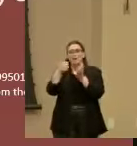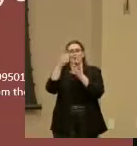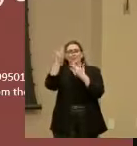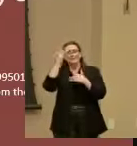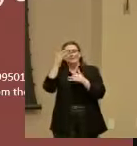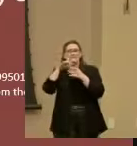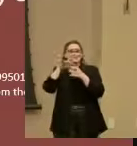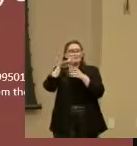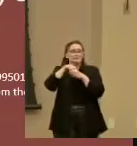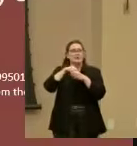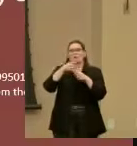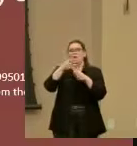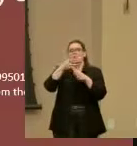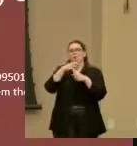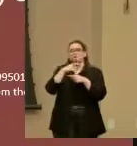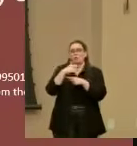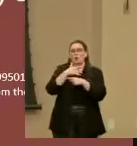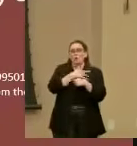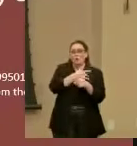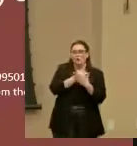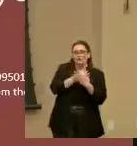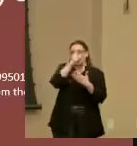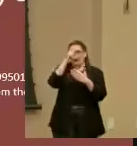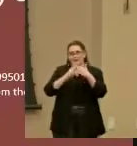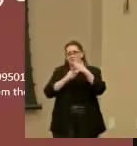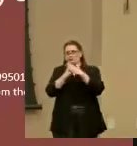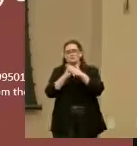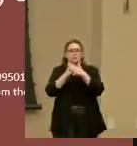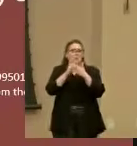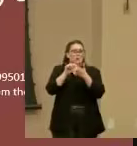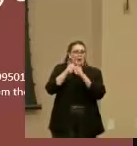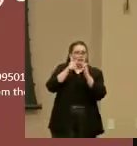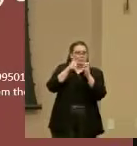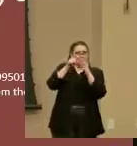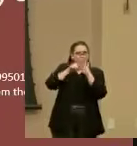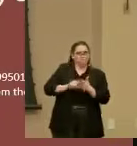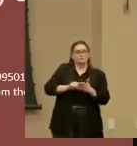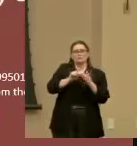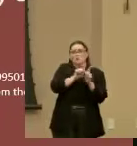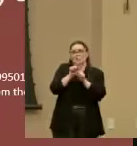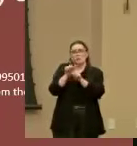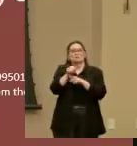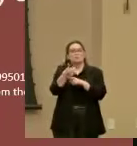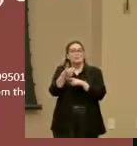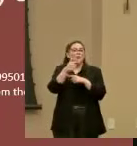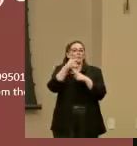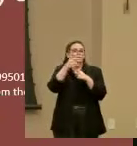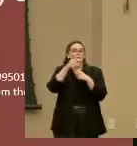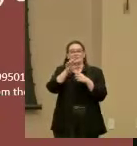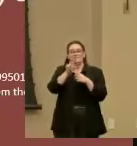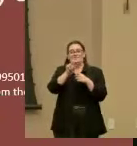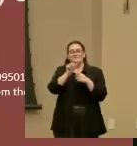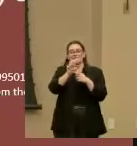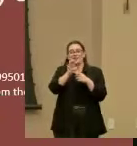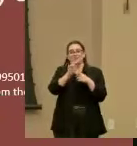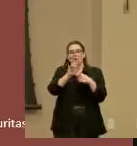disease, which includes risk of heart attack, risk of stroke, or risk of vascular disease, say in your legs. And you can be proactive with your physician